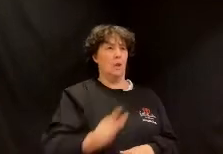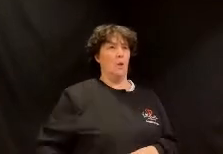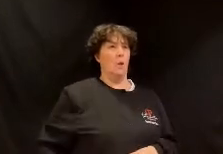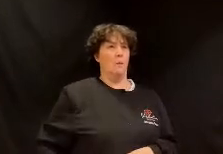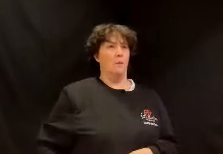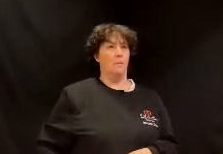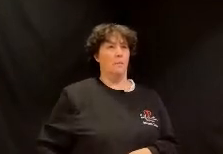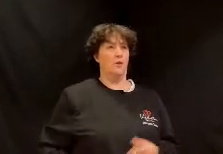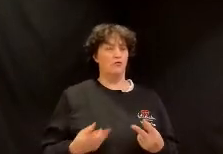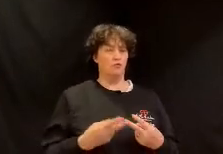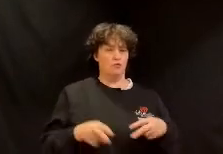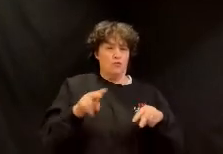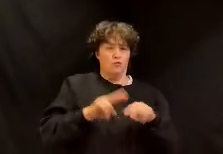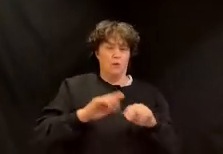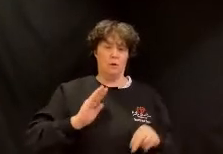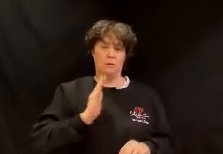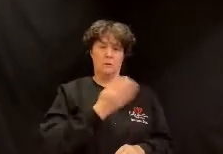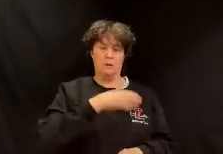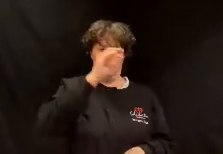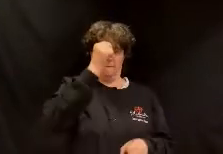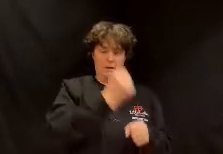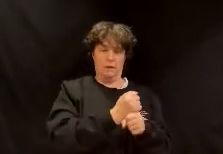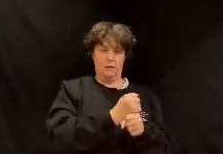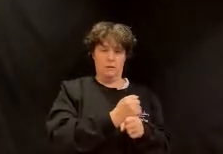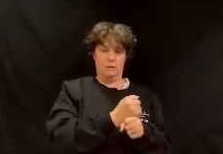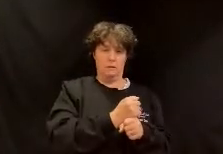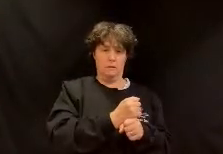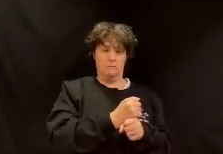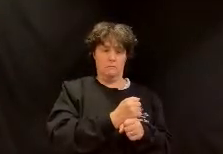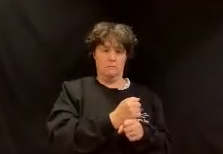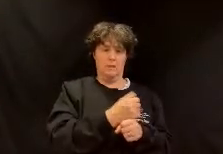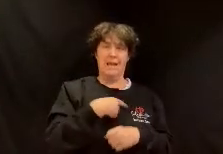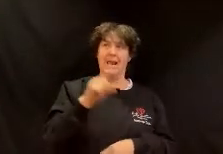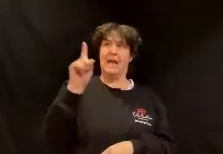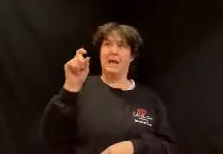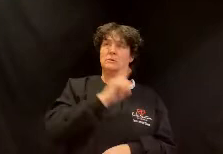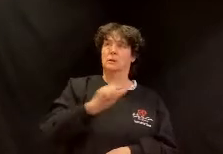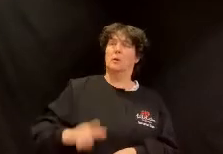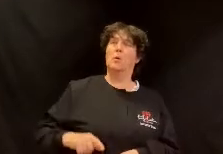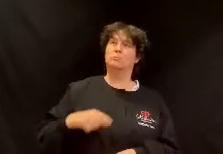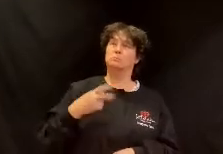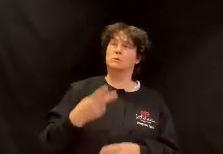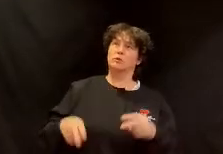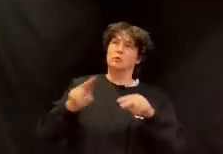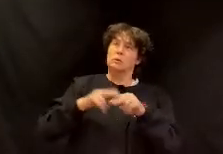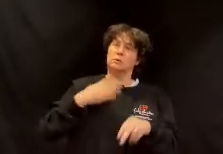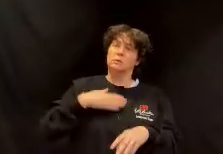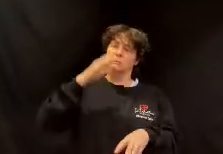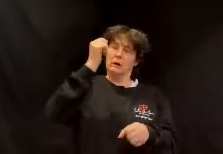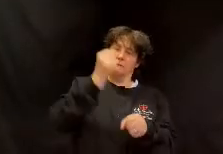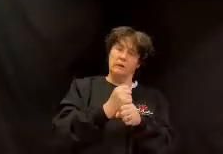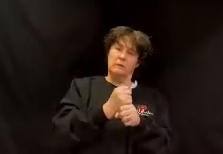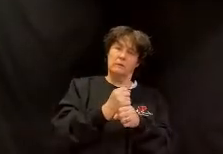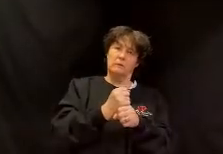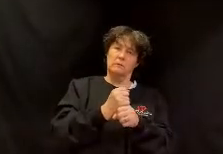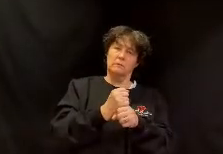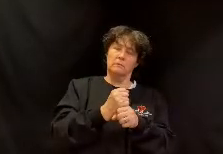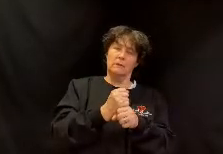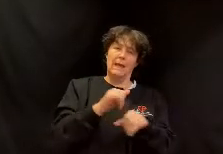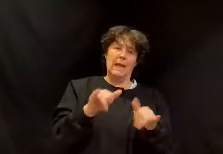Isn't that what we say all the time? Lord, increase our faith. Now check this out. Look how Jesus